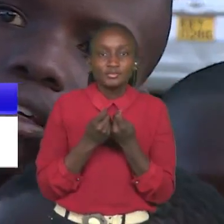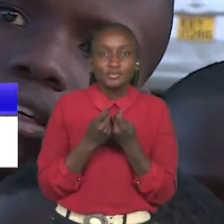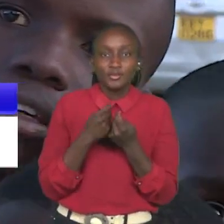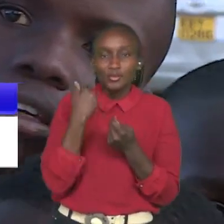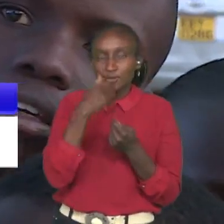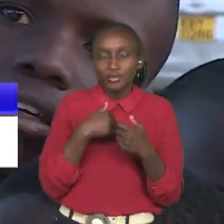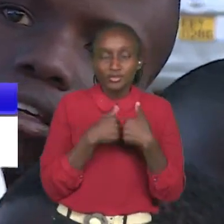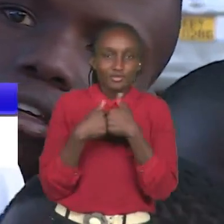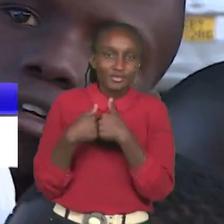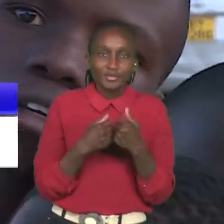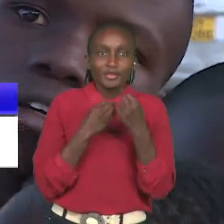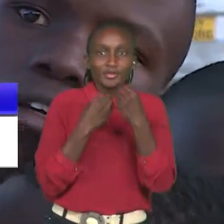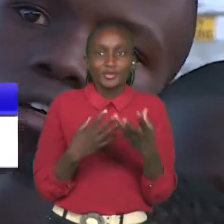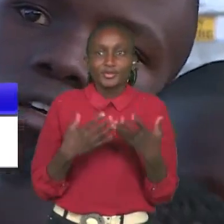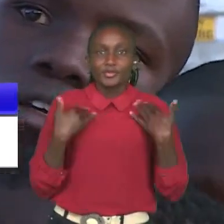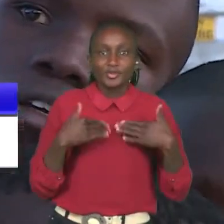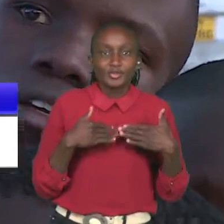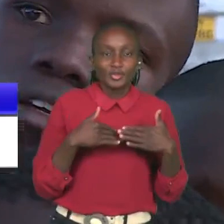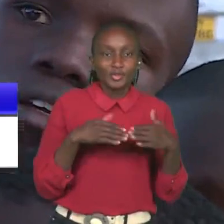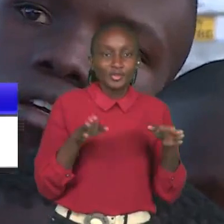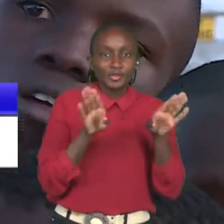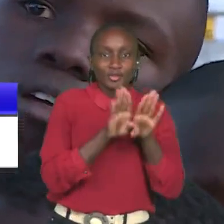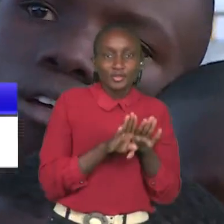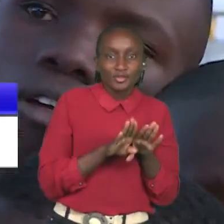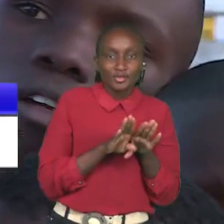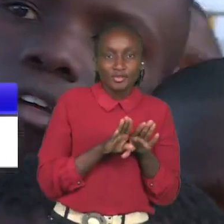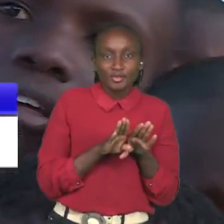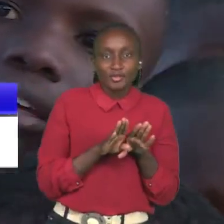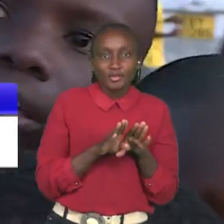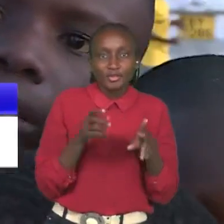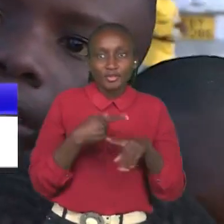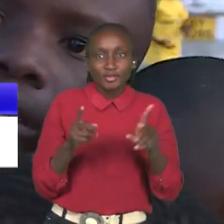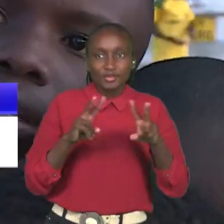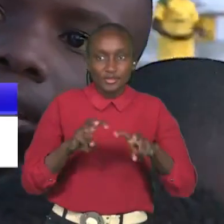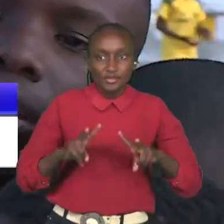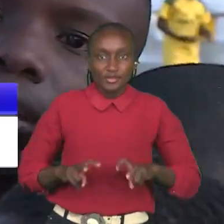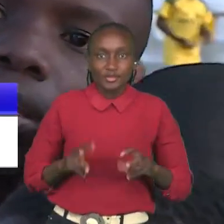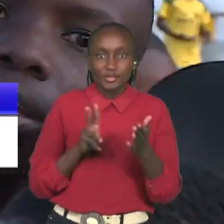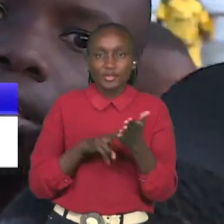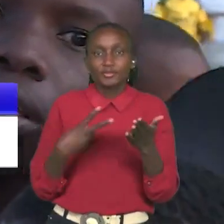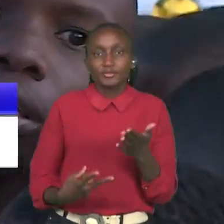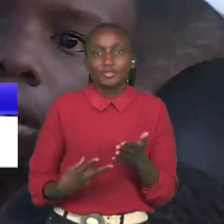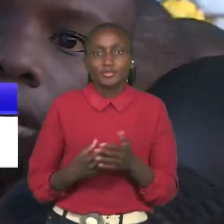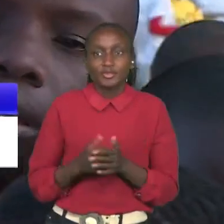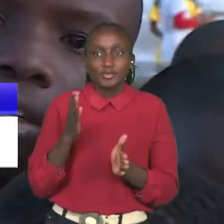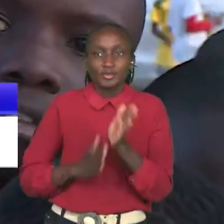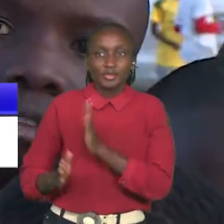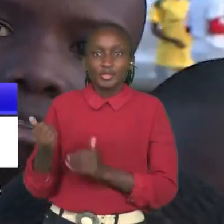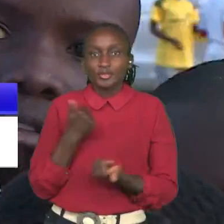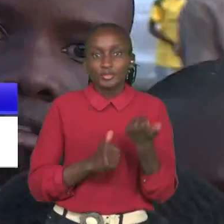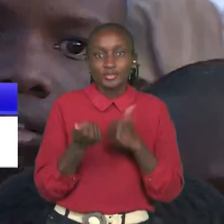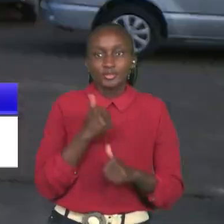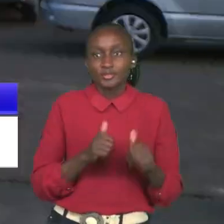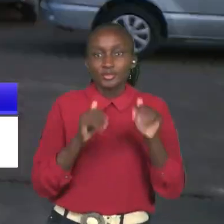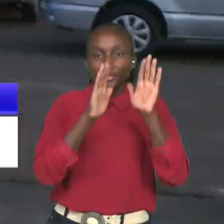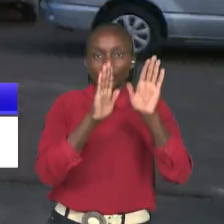challenges. Most of the fans were at the gate, but on the second minute the team are already conceded. So you know, the planning of the game in a